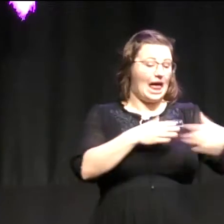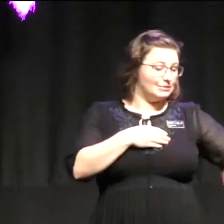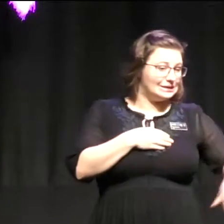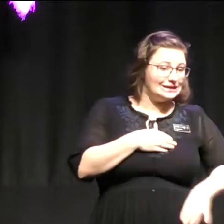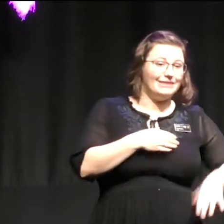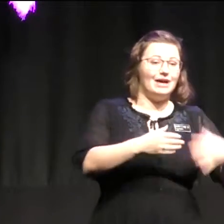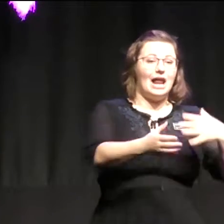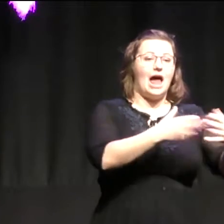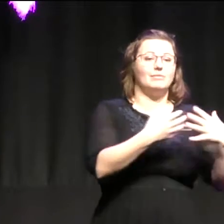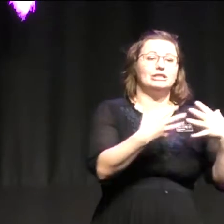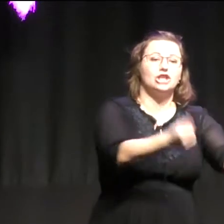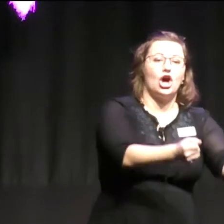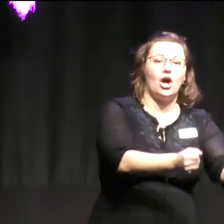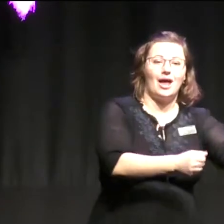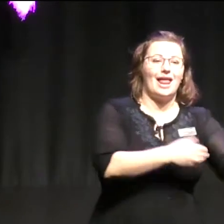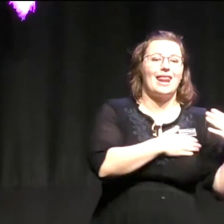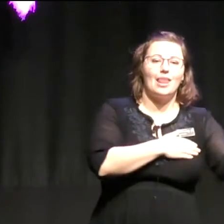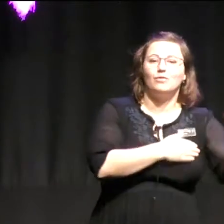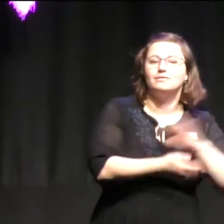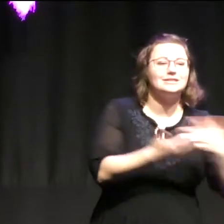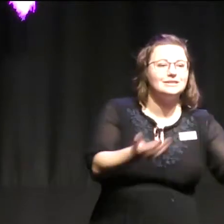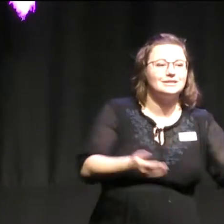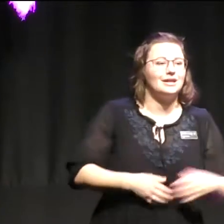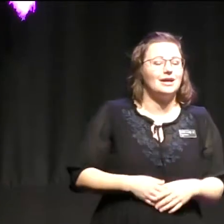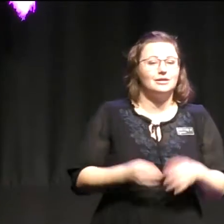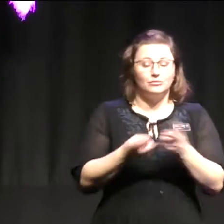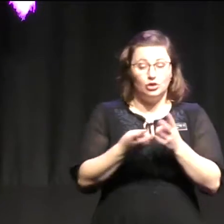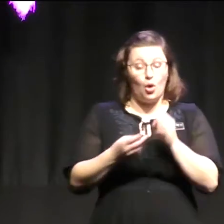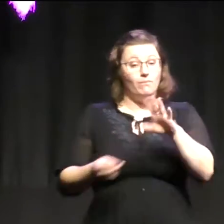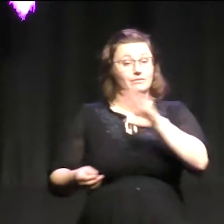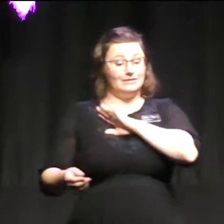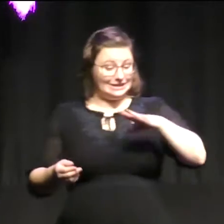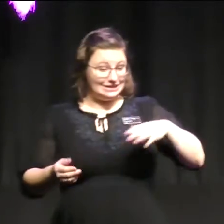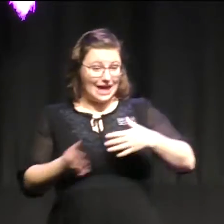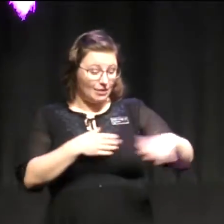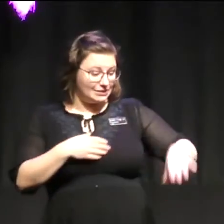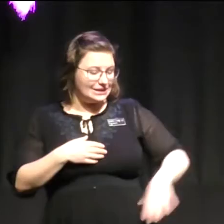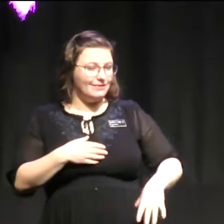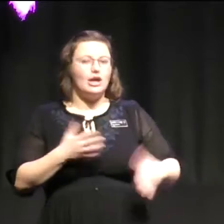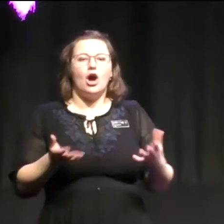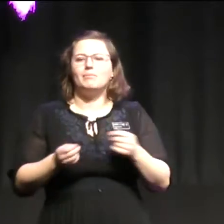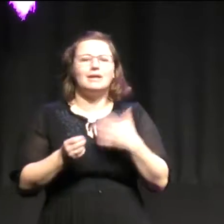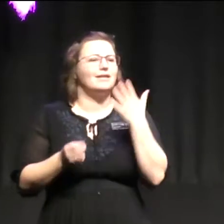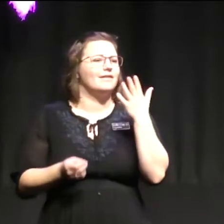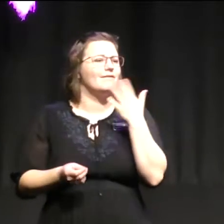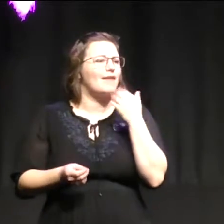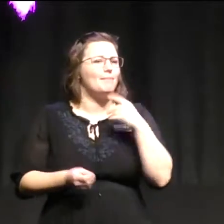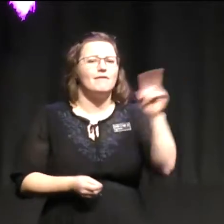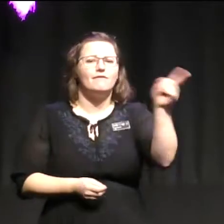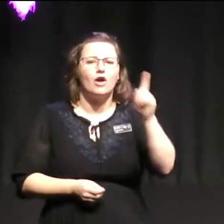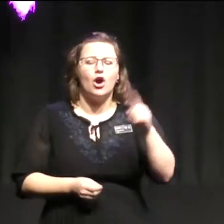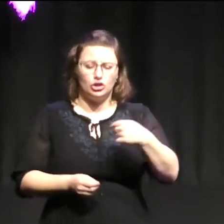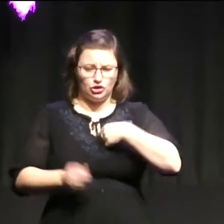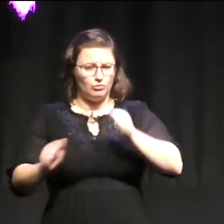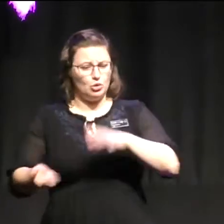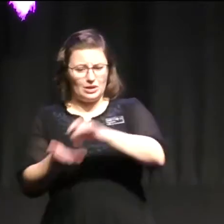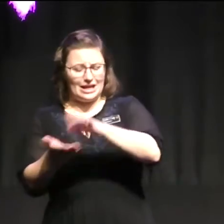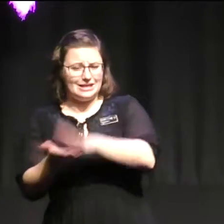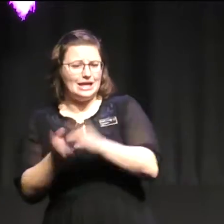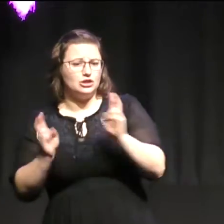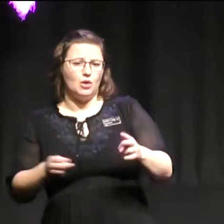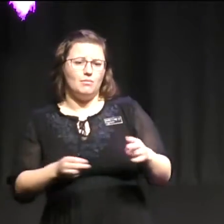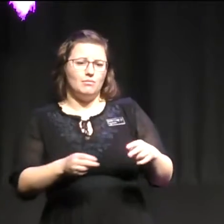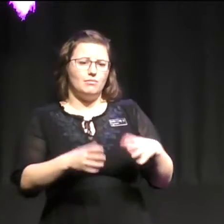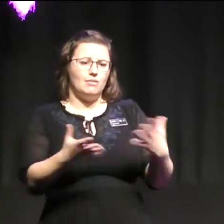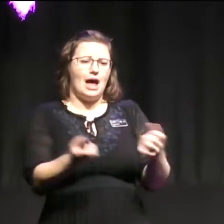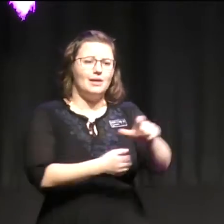relationship. And so where is an employer and who are the employees who are registering? But these are all